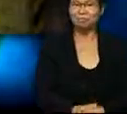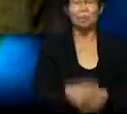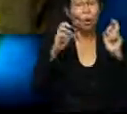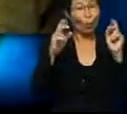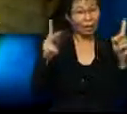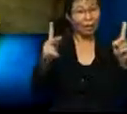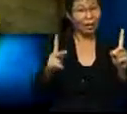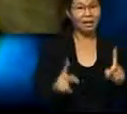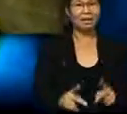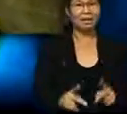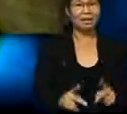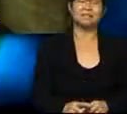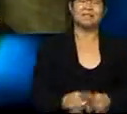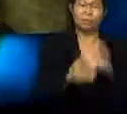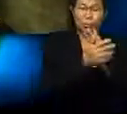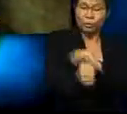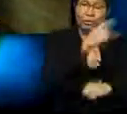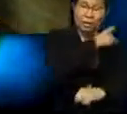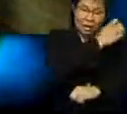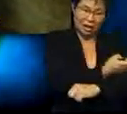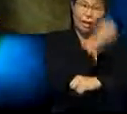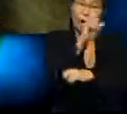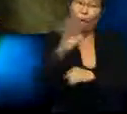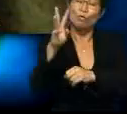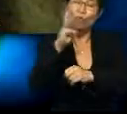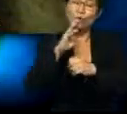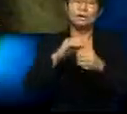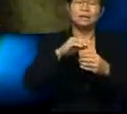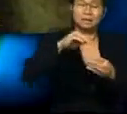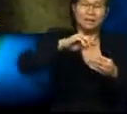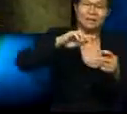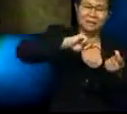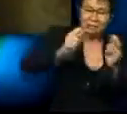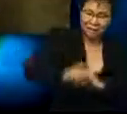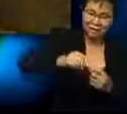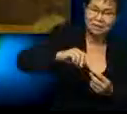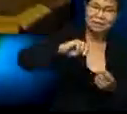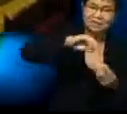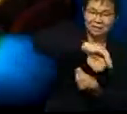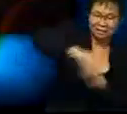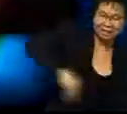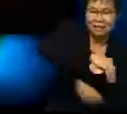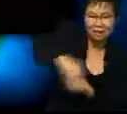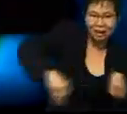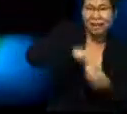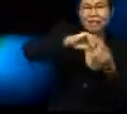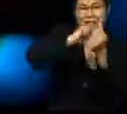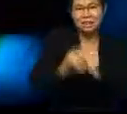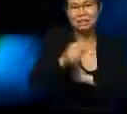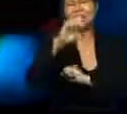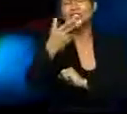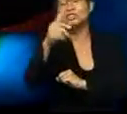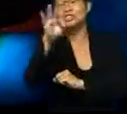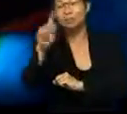Okay, potential energy of water turns the turbines, which in turn turns the shaft.